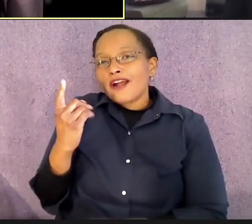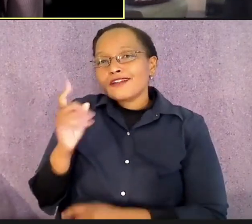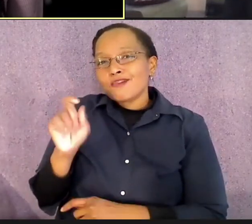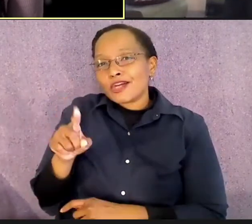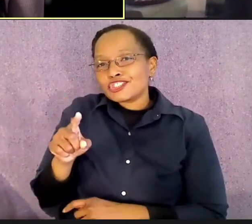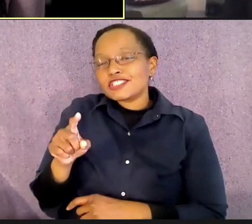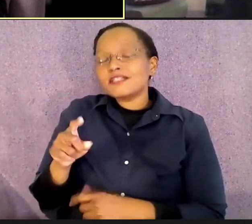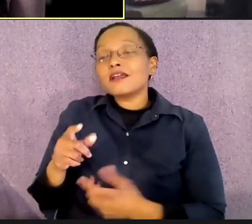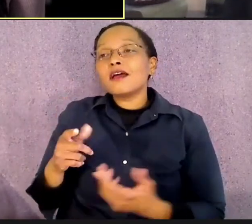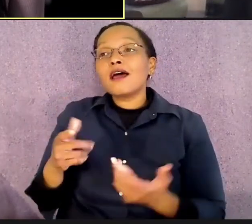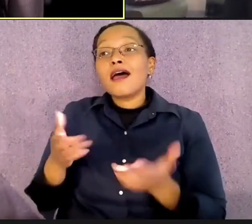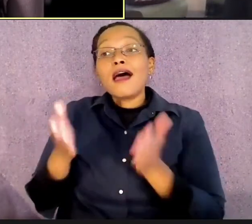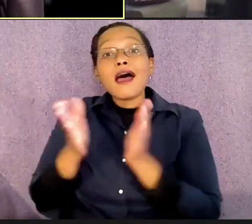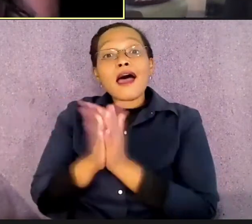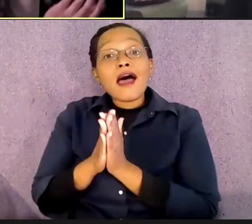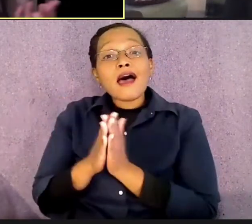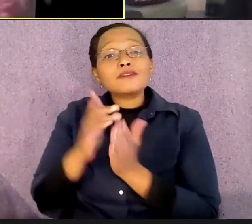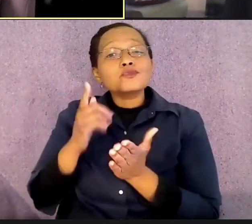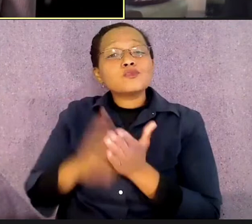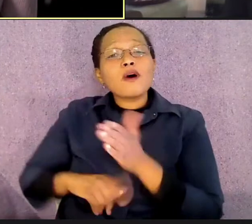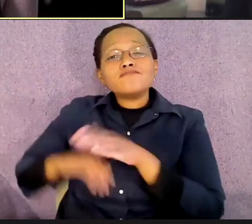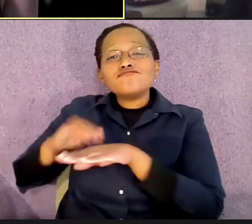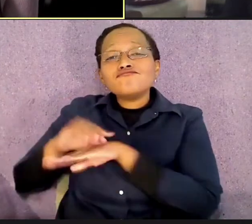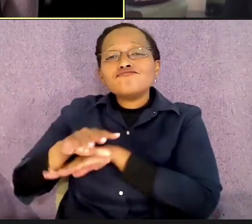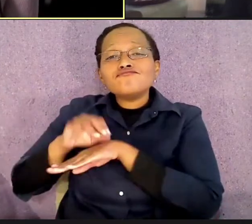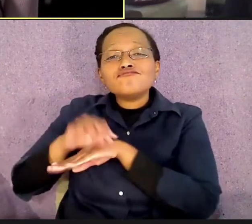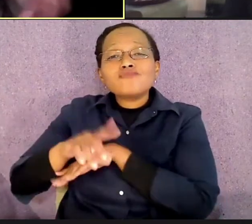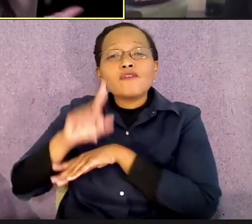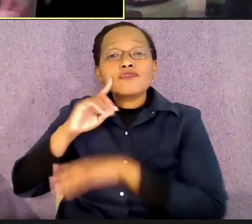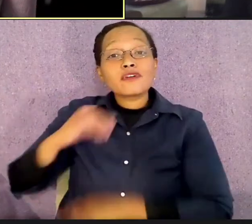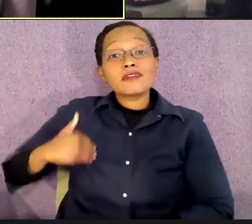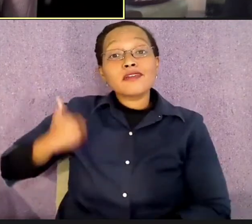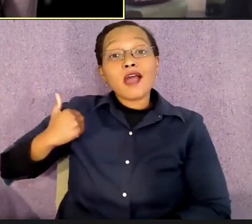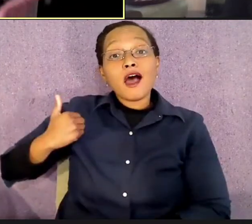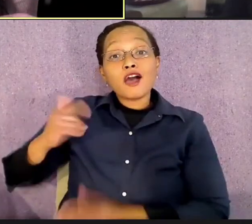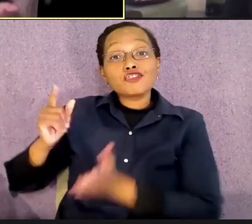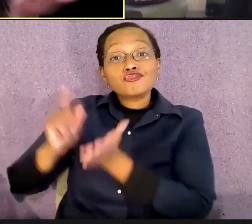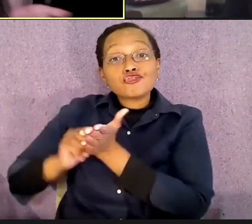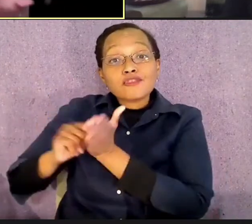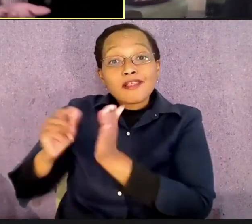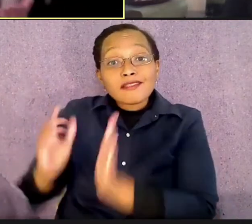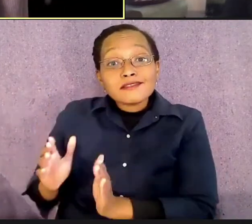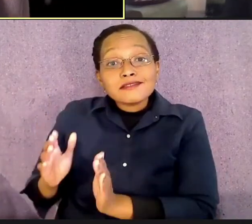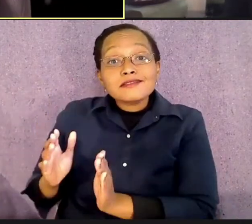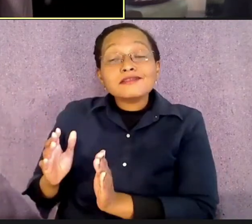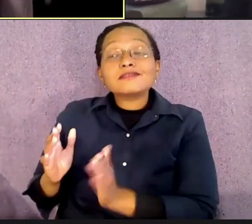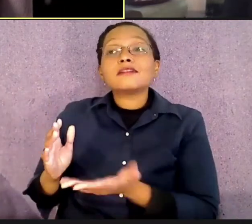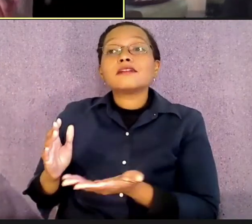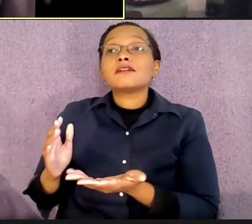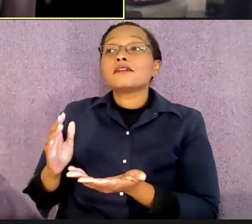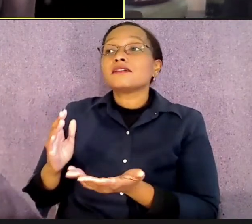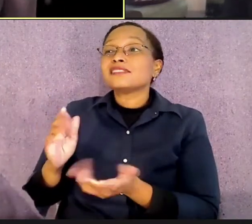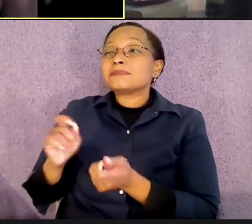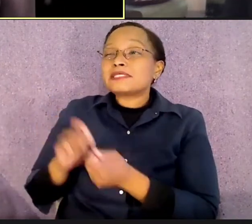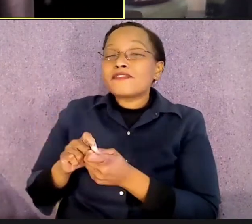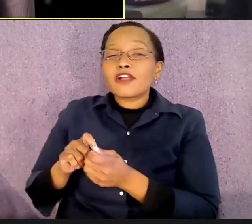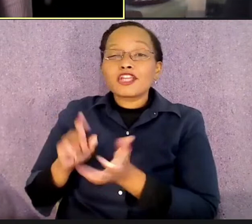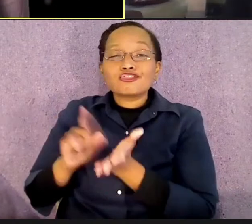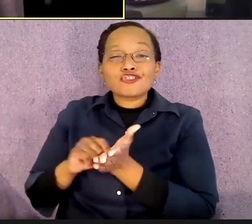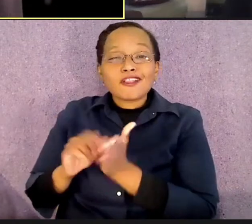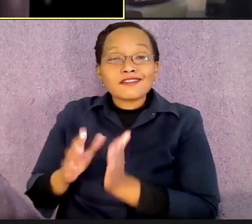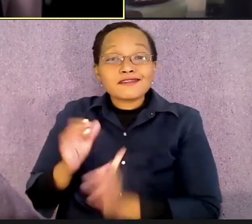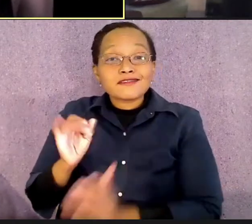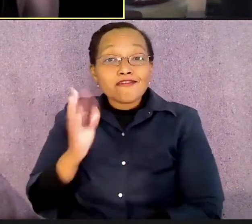what advice would you give to young journalists, specifically young journalists or journalists of color, just getting started in the news